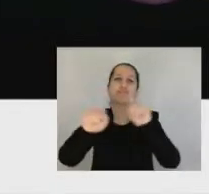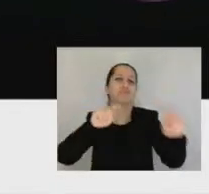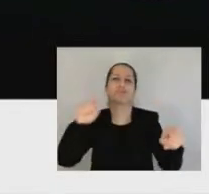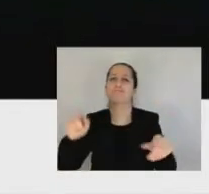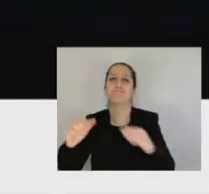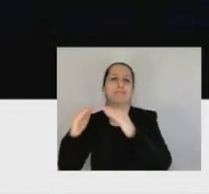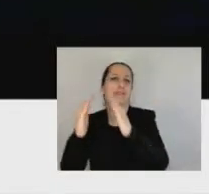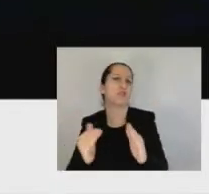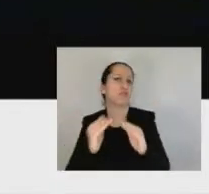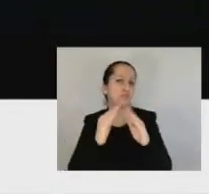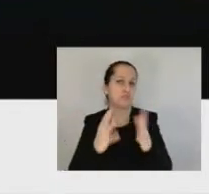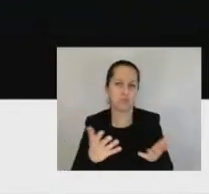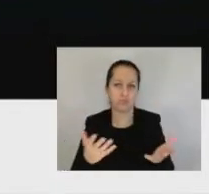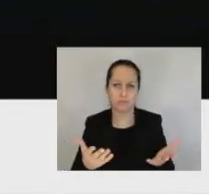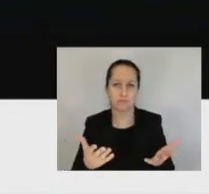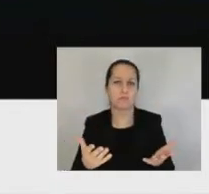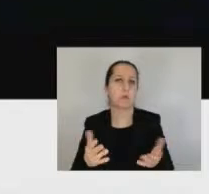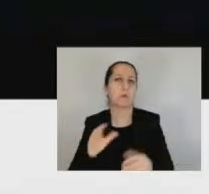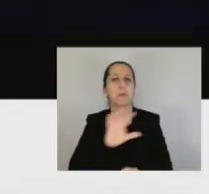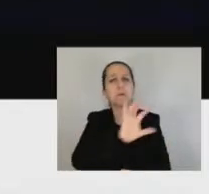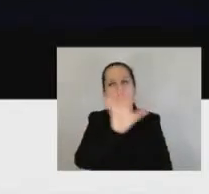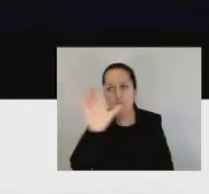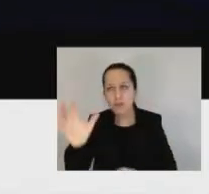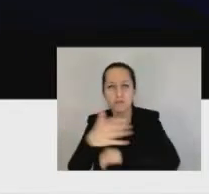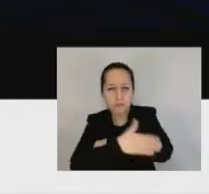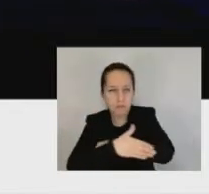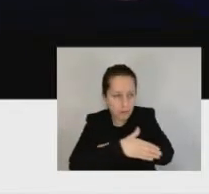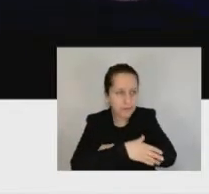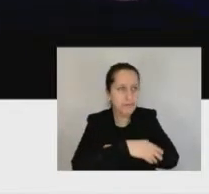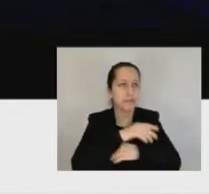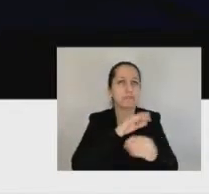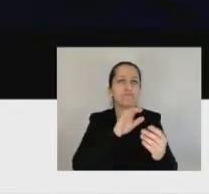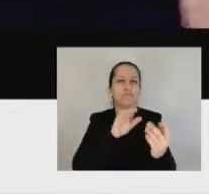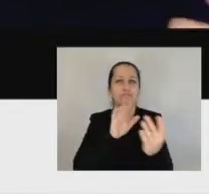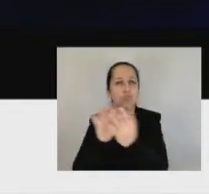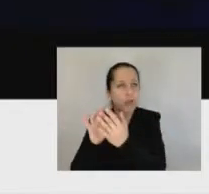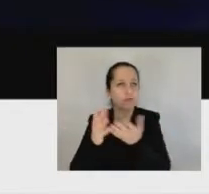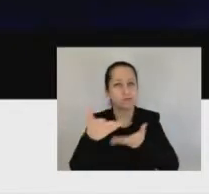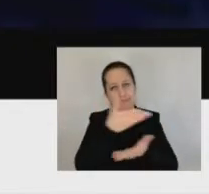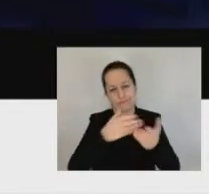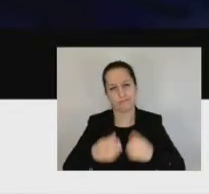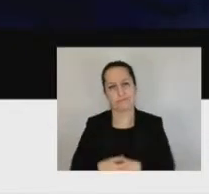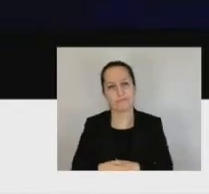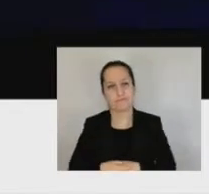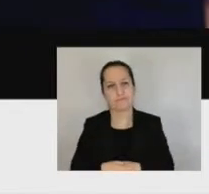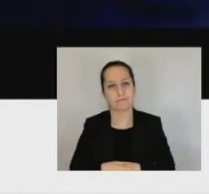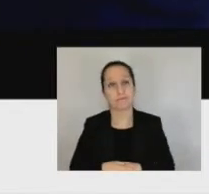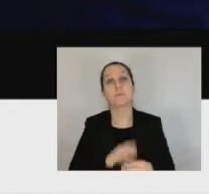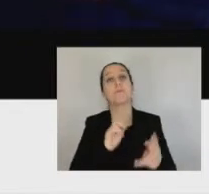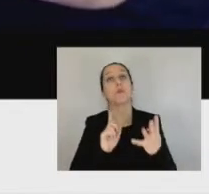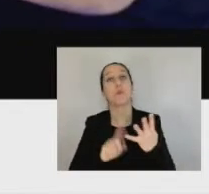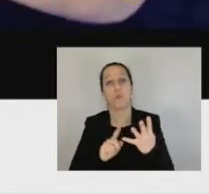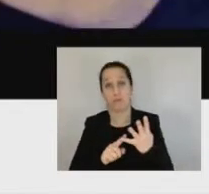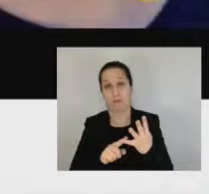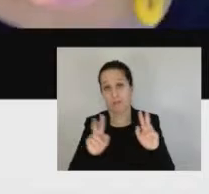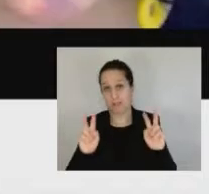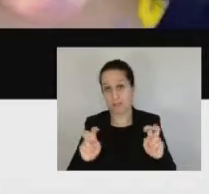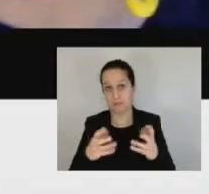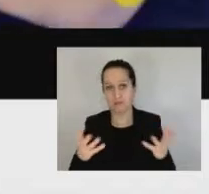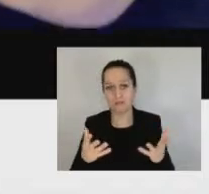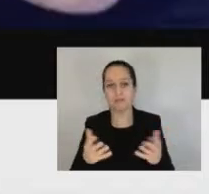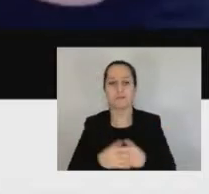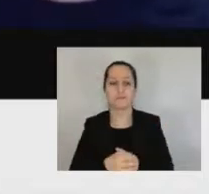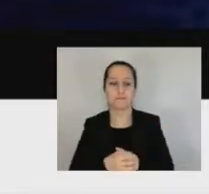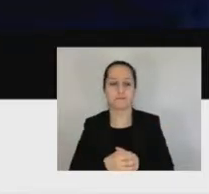that work with the different institutions, different countries, and especially different agencies. The fourth